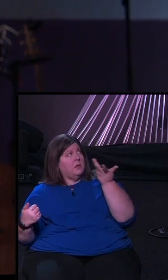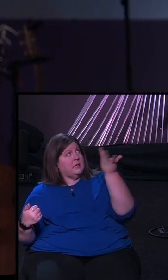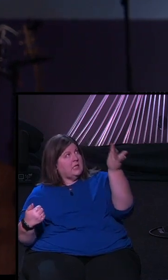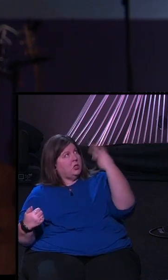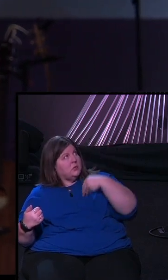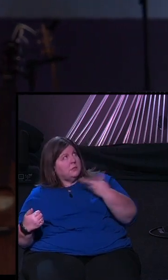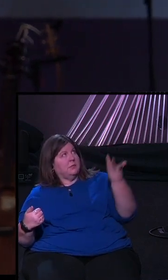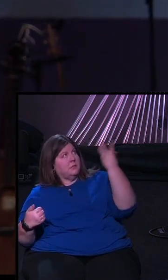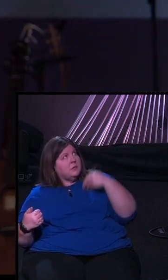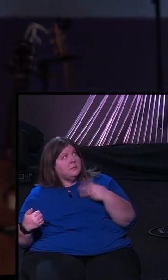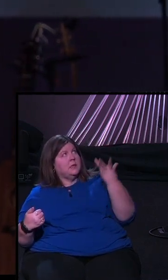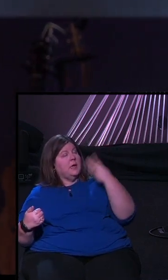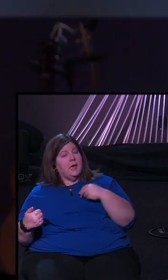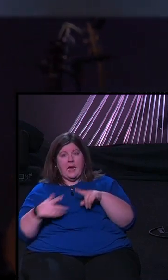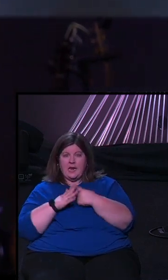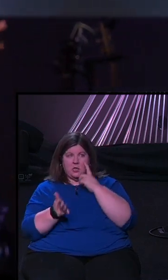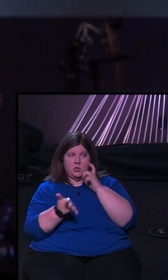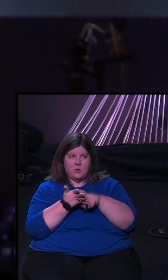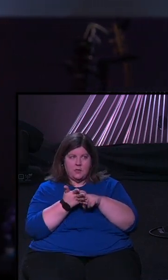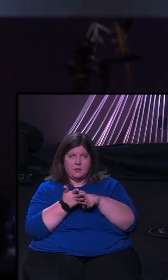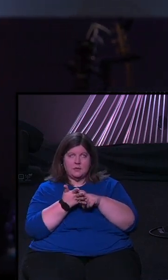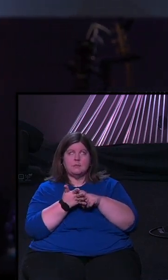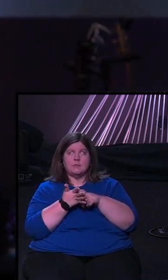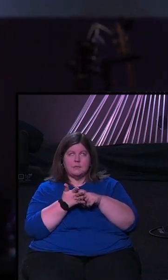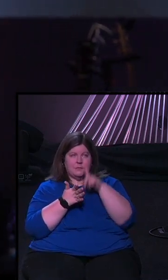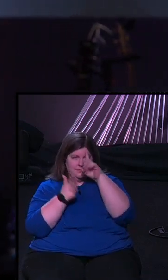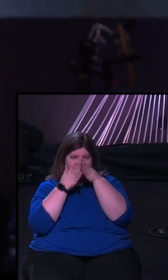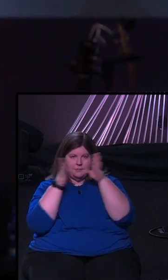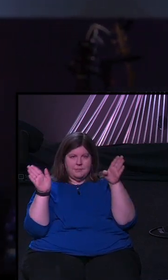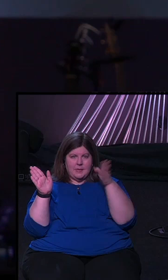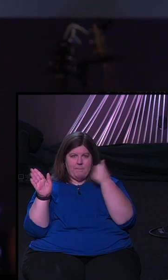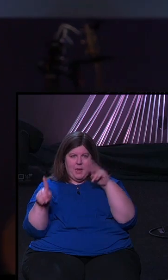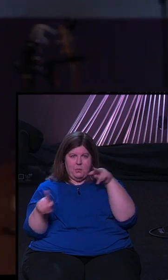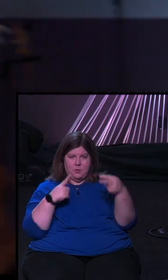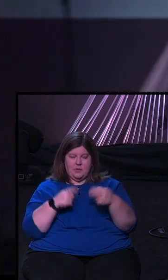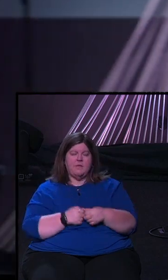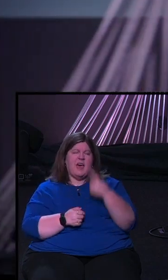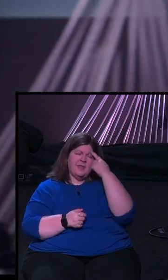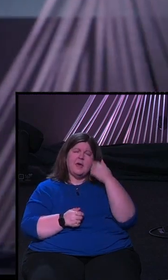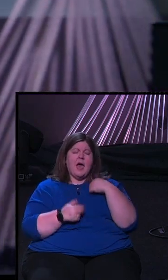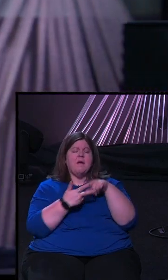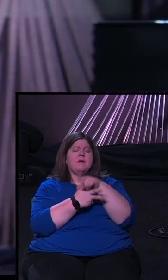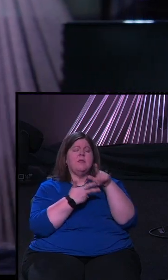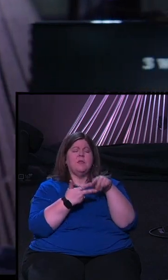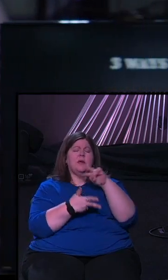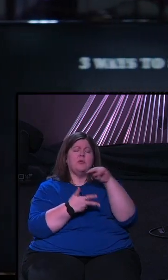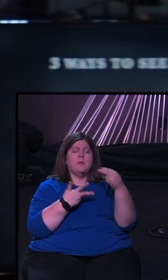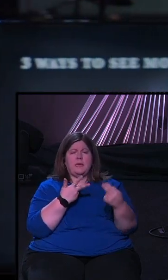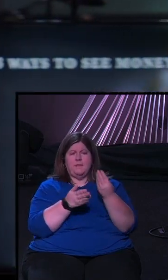In fact, I start to see it with greater perspective. I think there's 3 different ways that we actually see